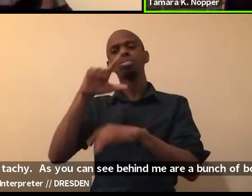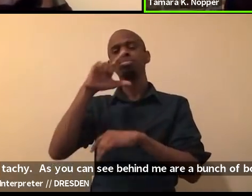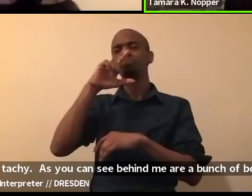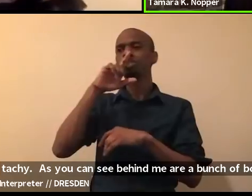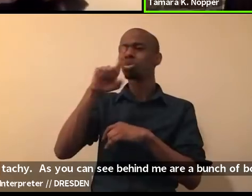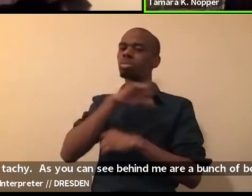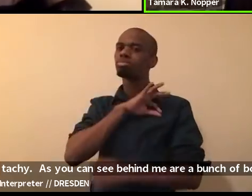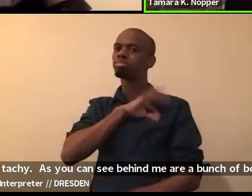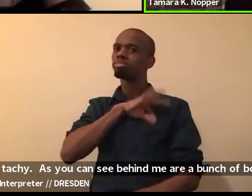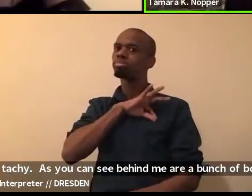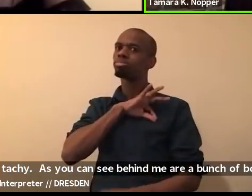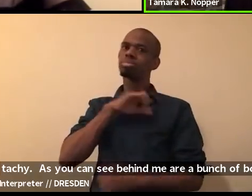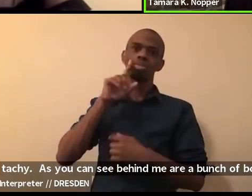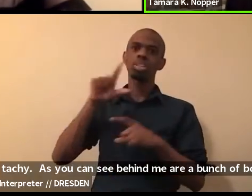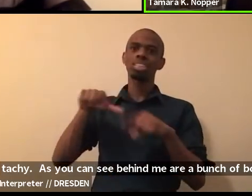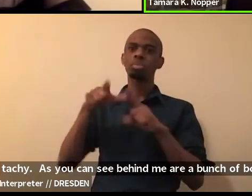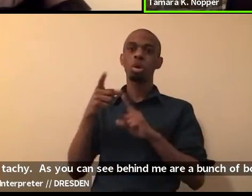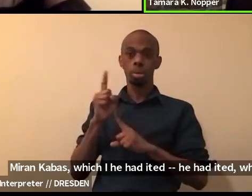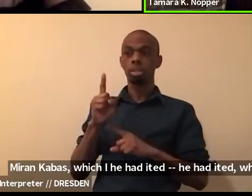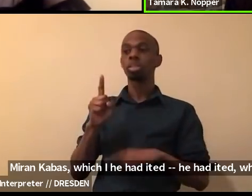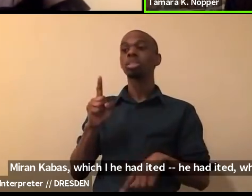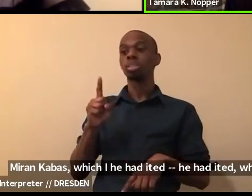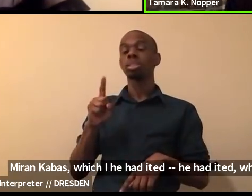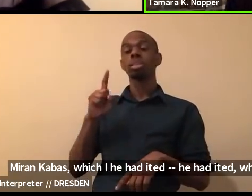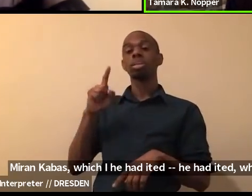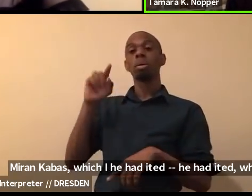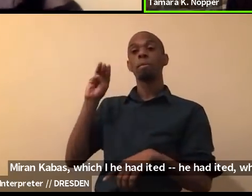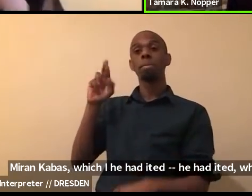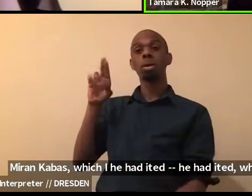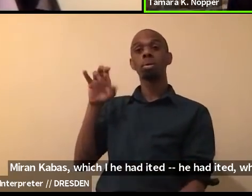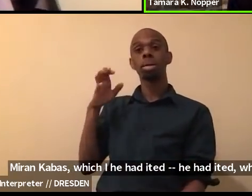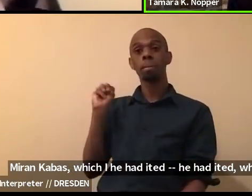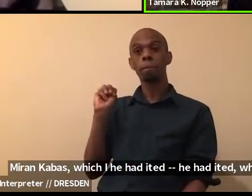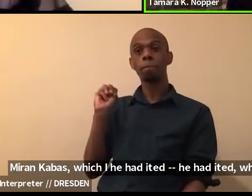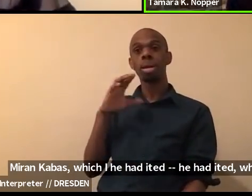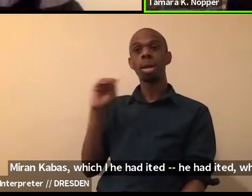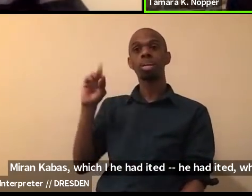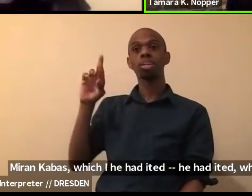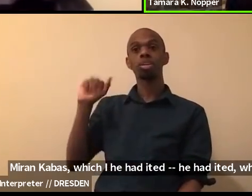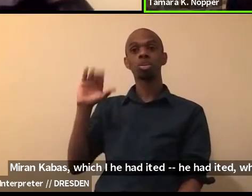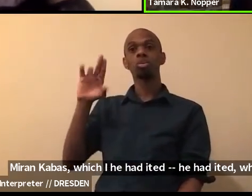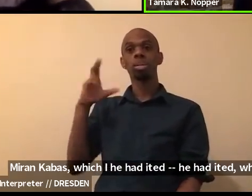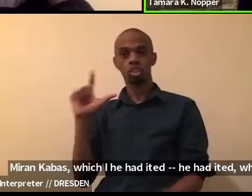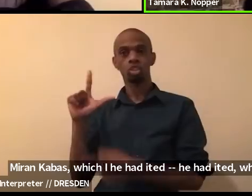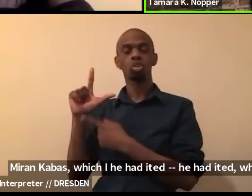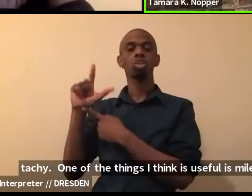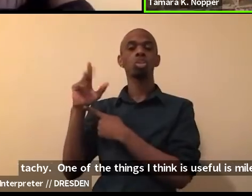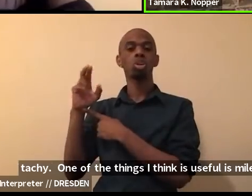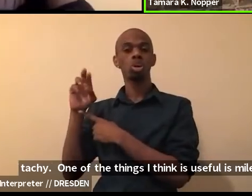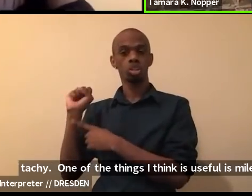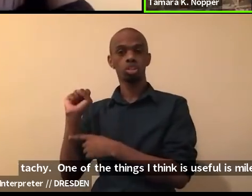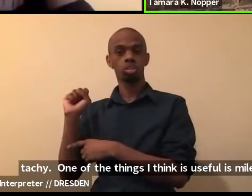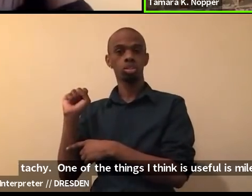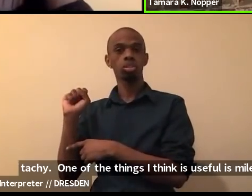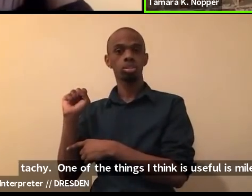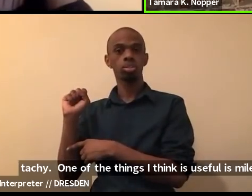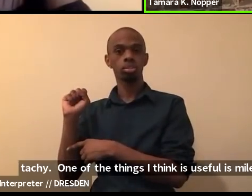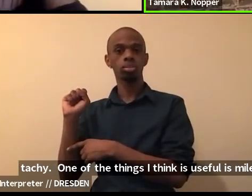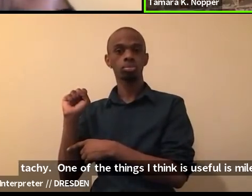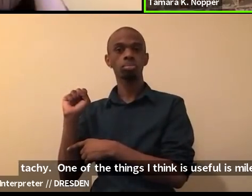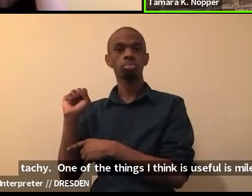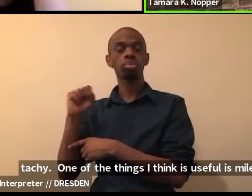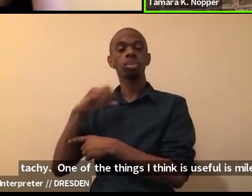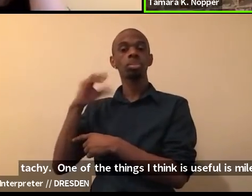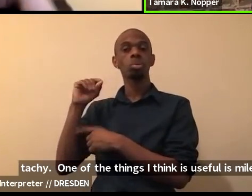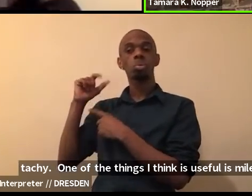moment is Miriam and Rachel Herzing talk about, this is what I'll say. There's going to be a bunch of books that